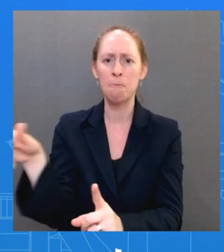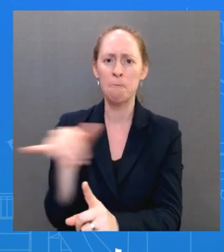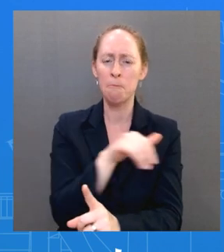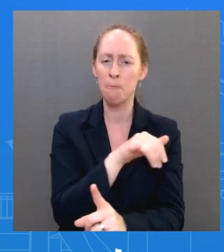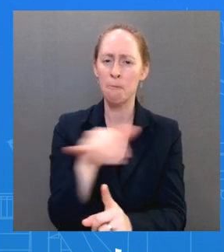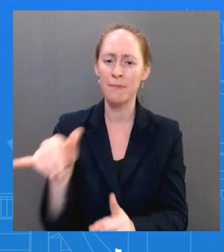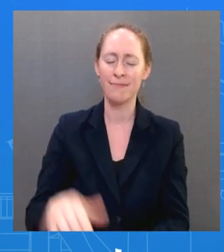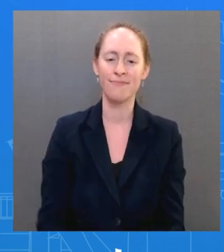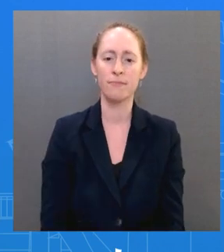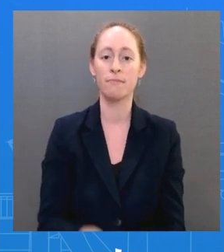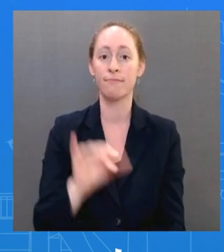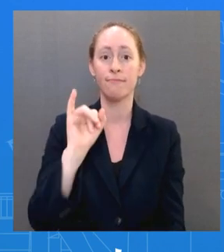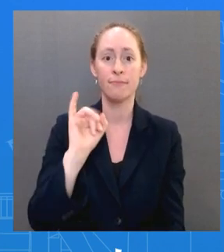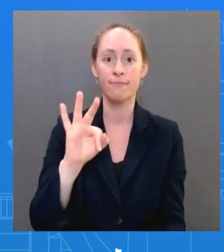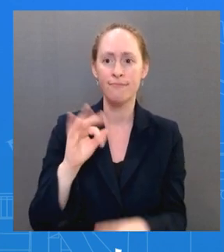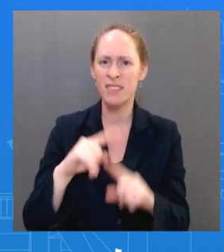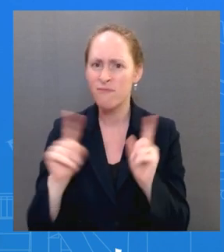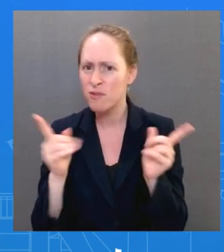C. O'Connor.